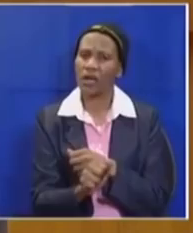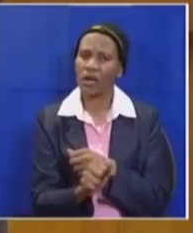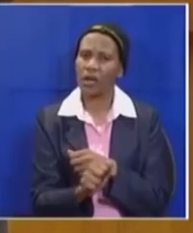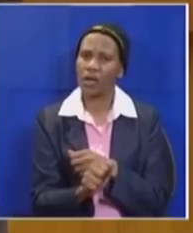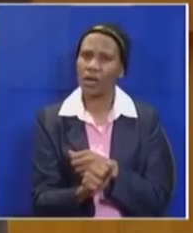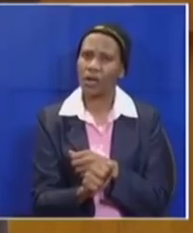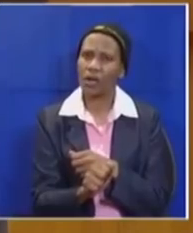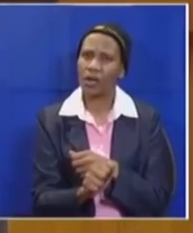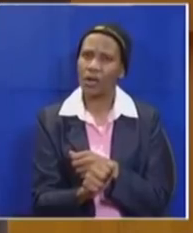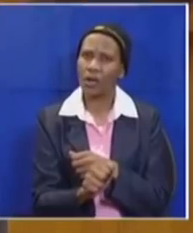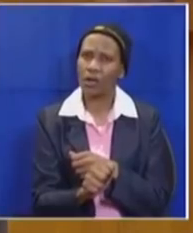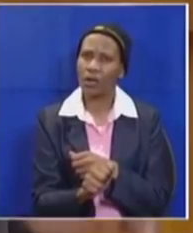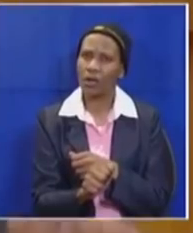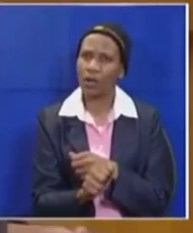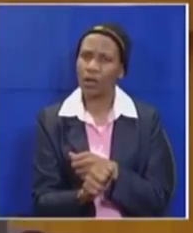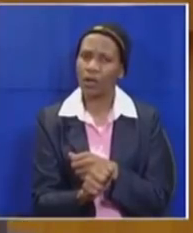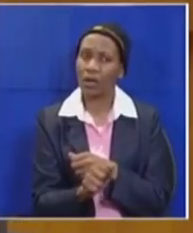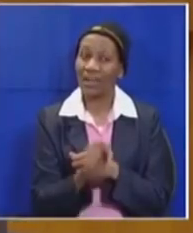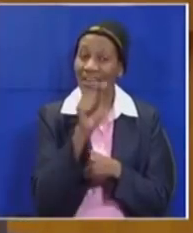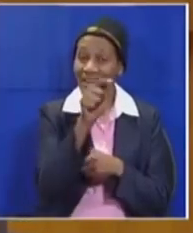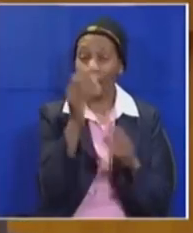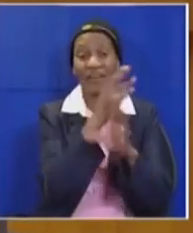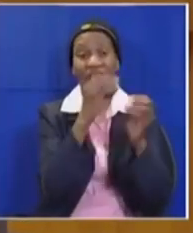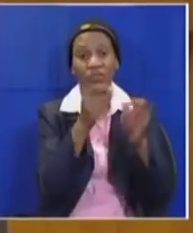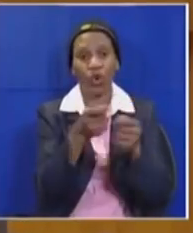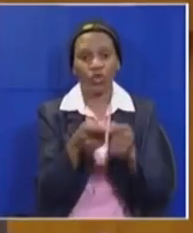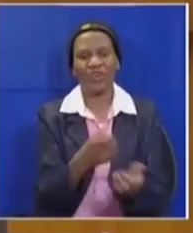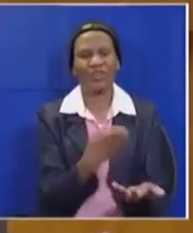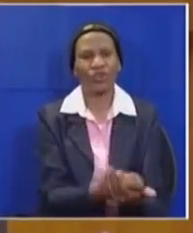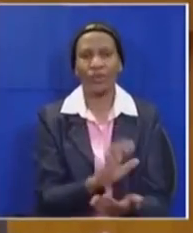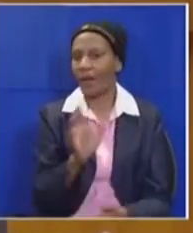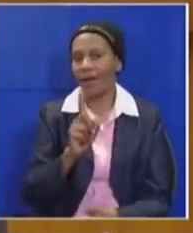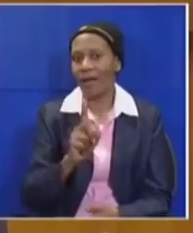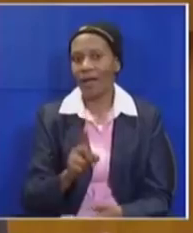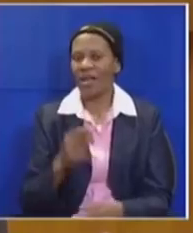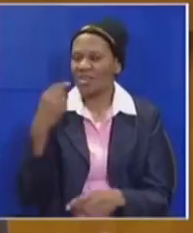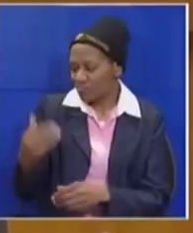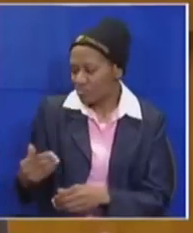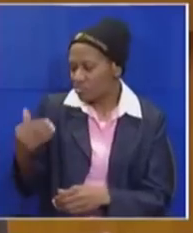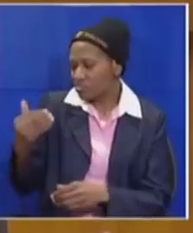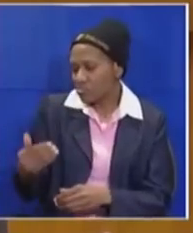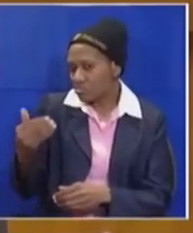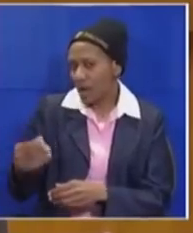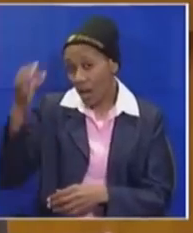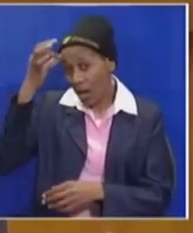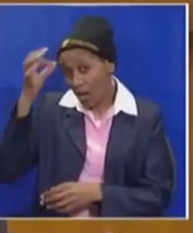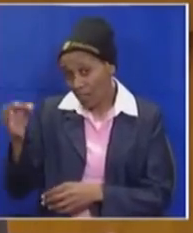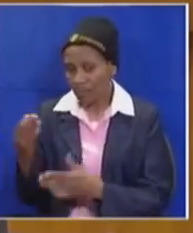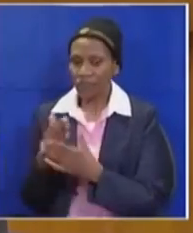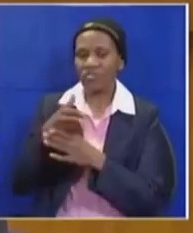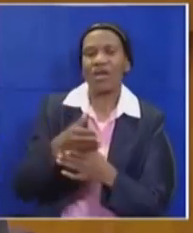in the private sector. As government, from time to time, there are interventions that we are